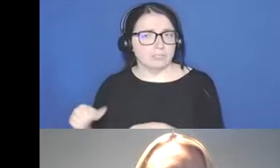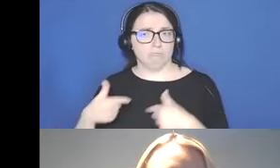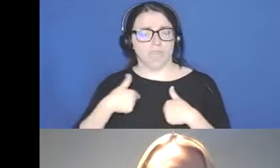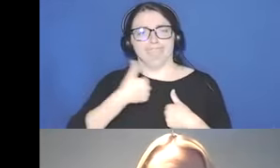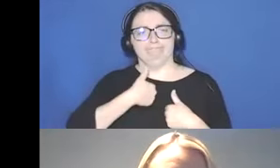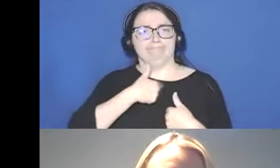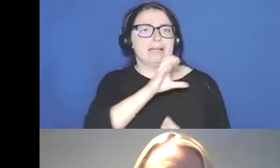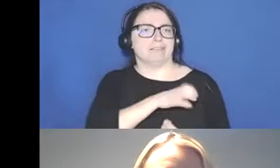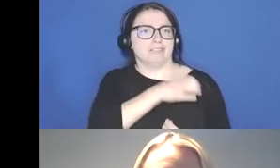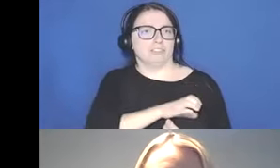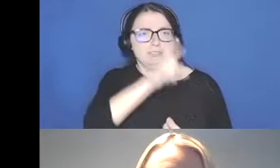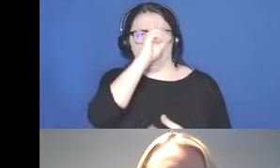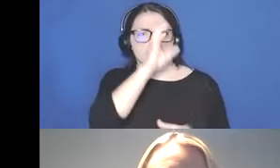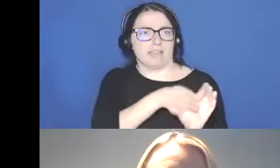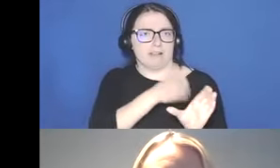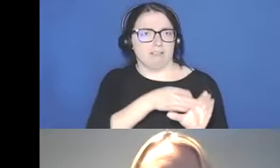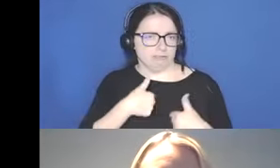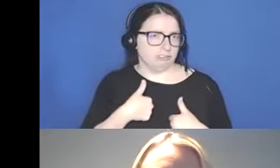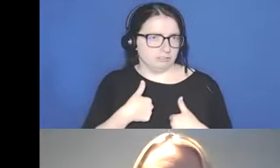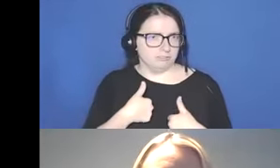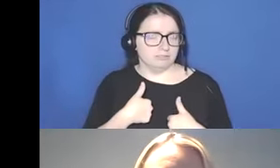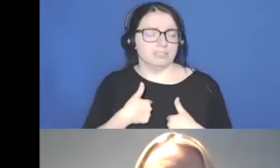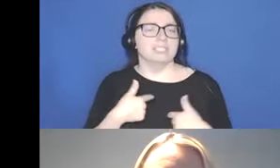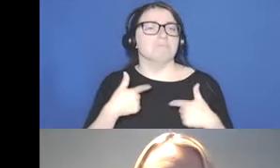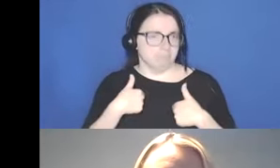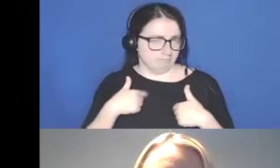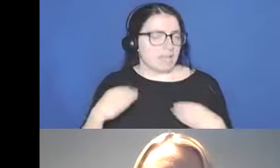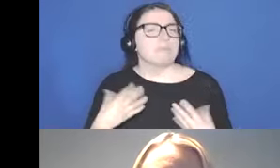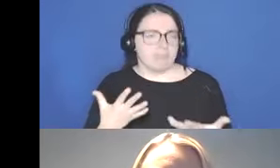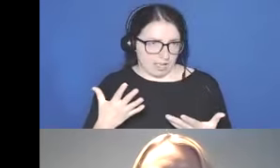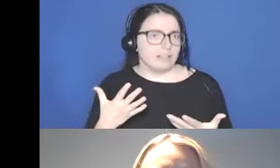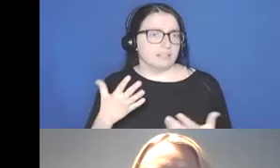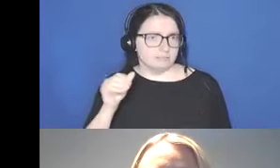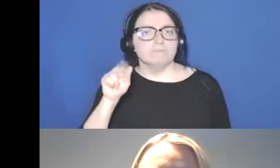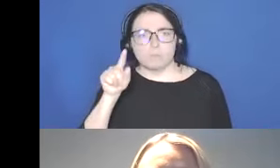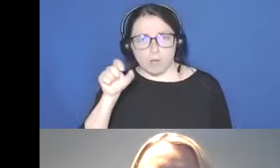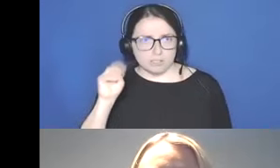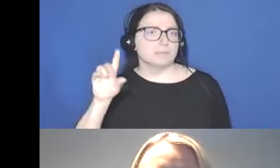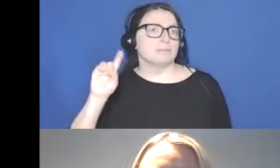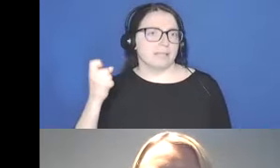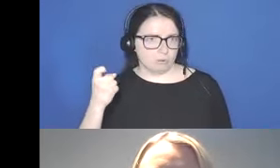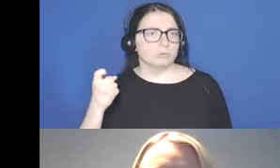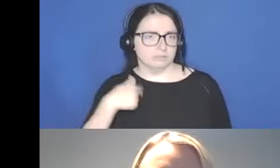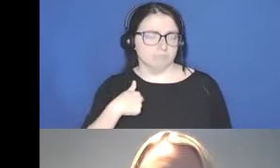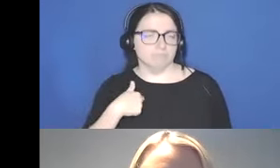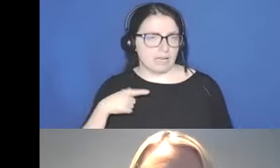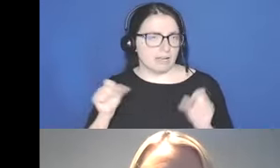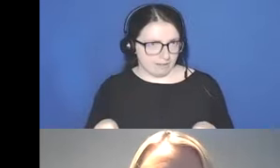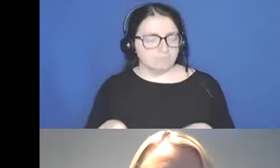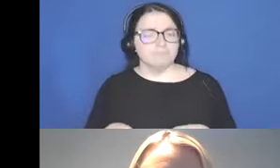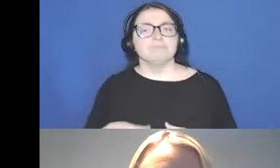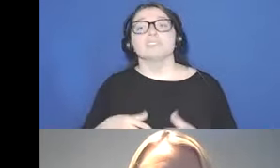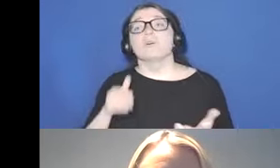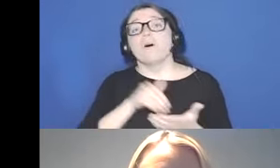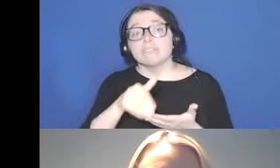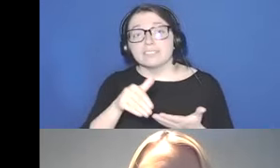clinical psychologist and I provide autism diagnoses. So a lot of times psychologists will be the other